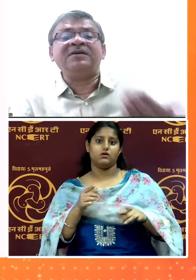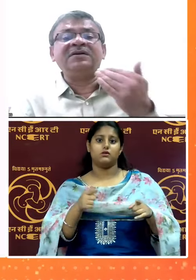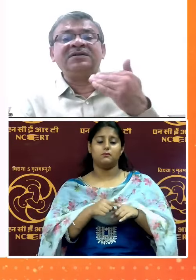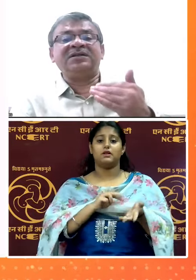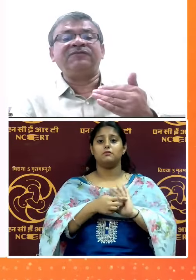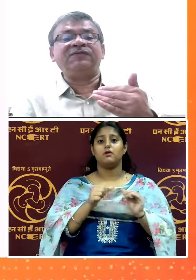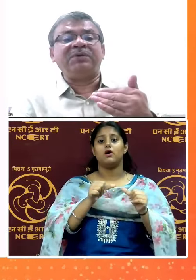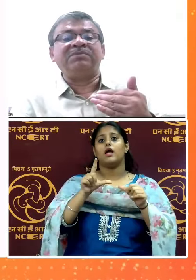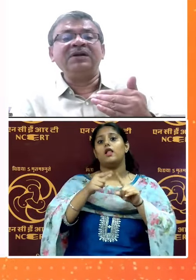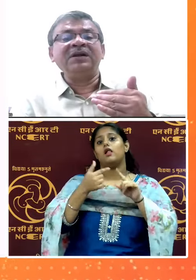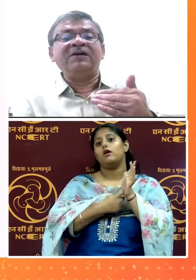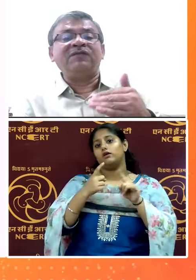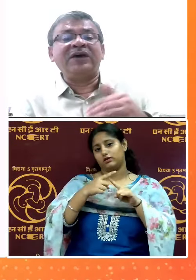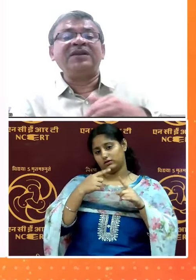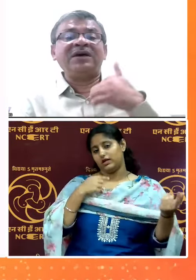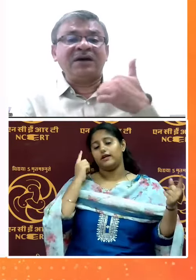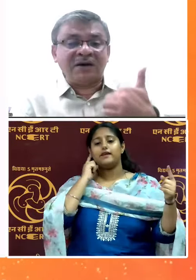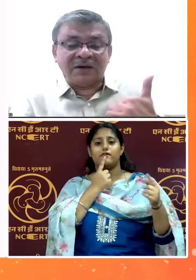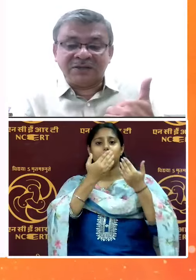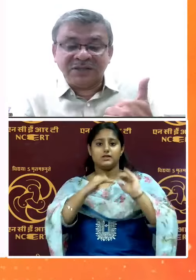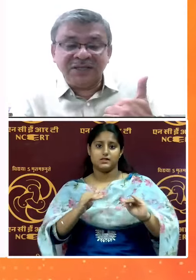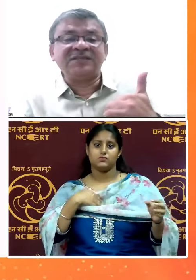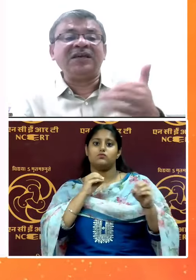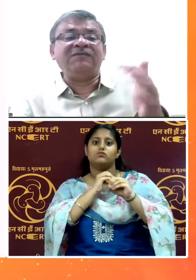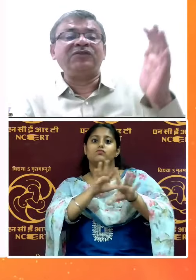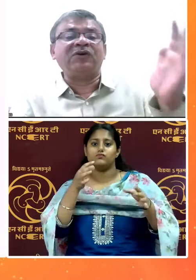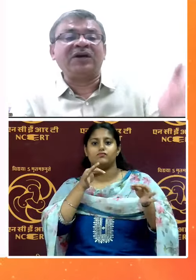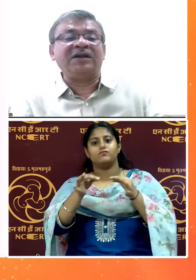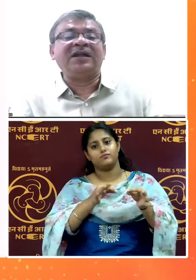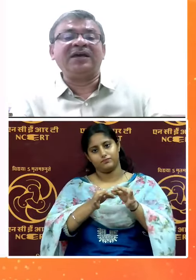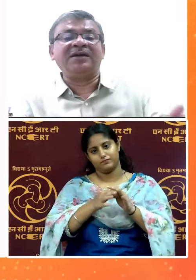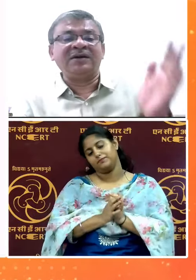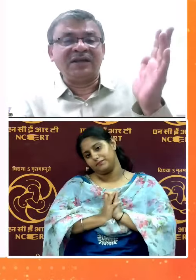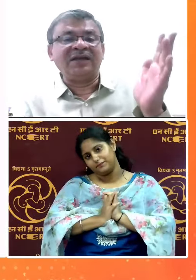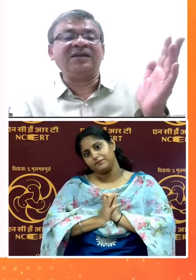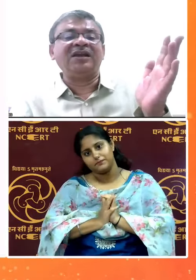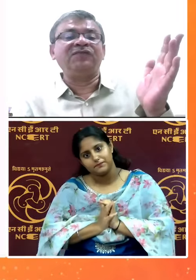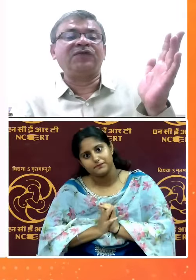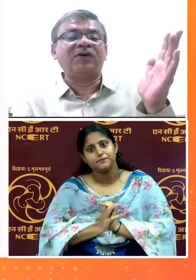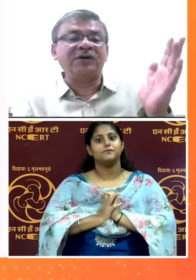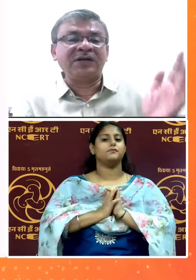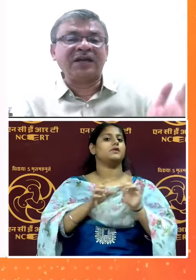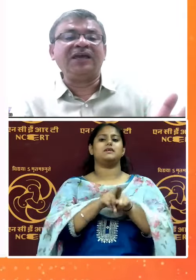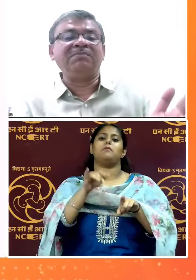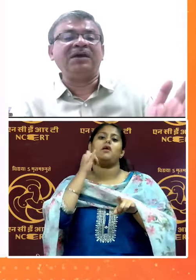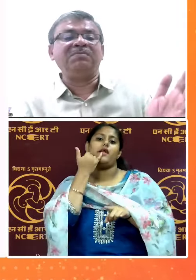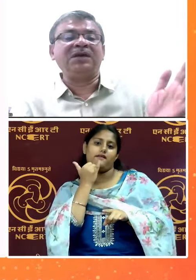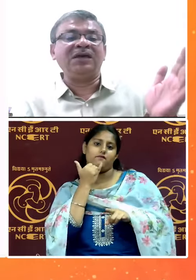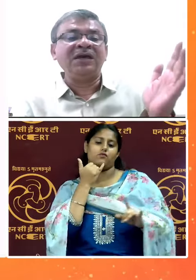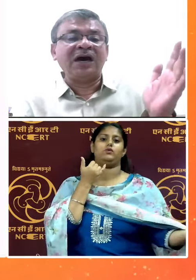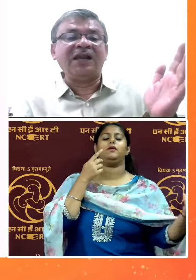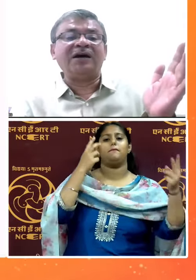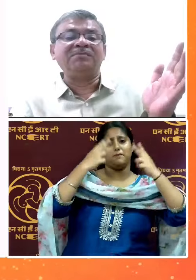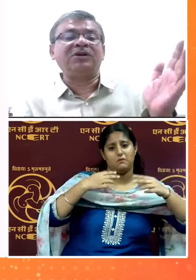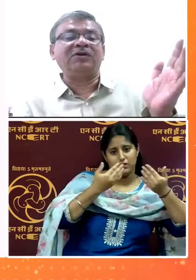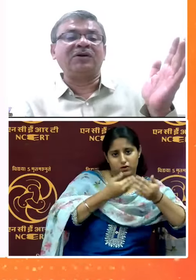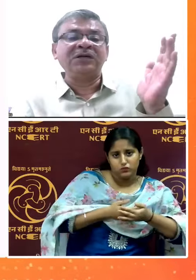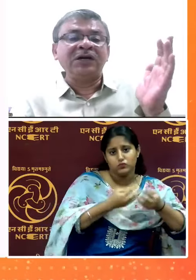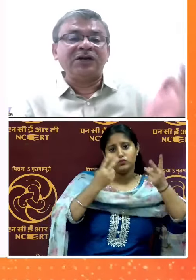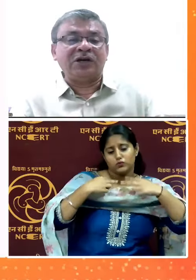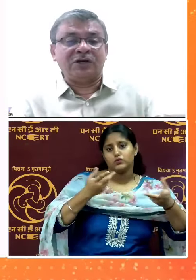notify the deaf people when these events occur, like ringing telephone, crying baby,